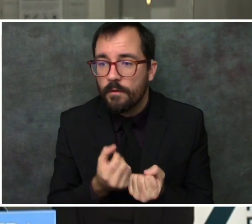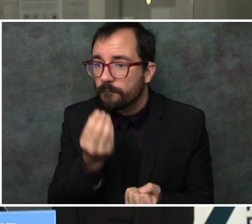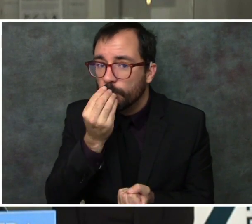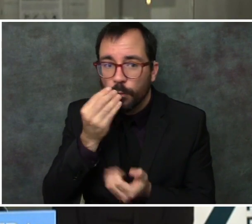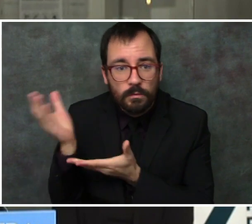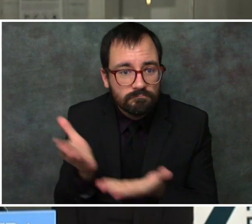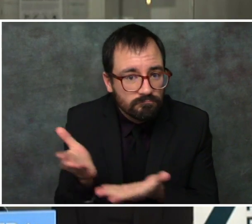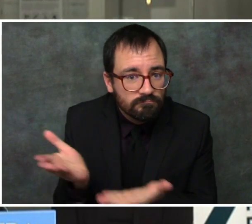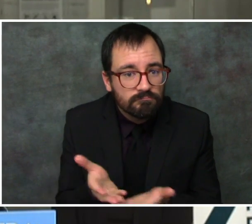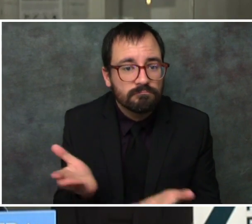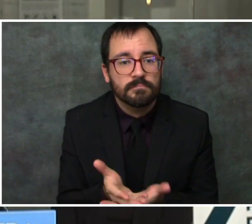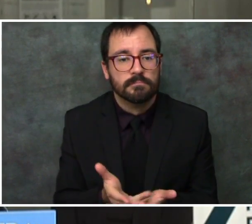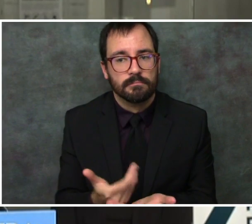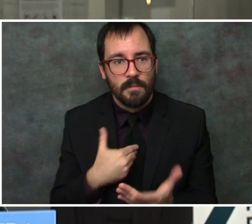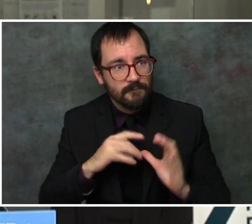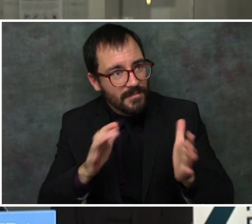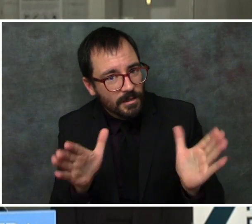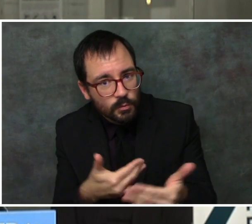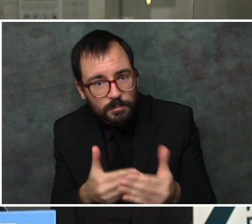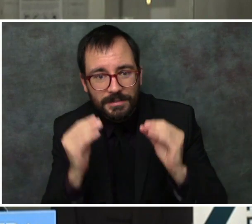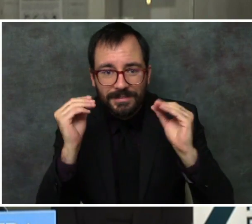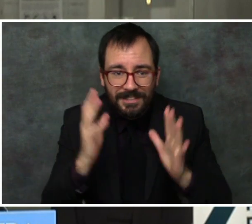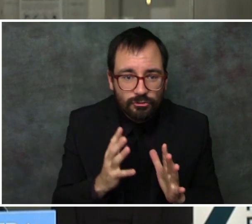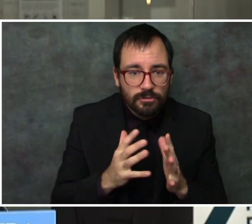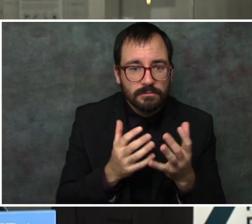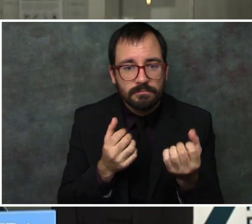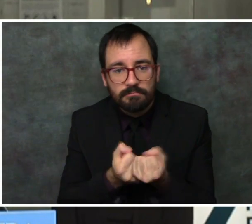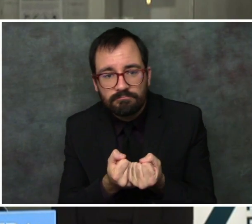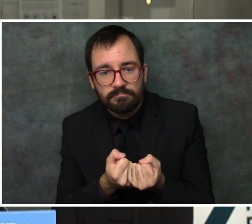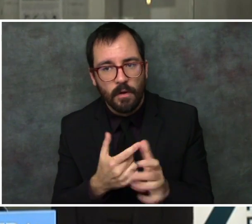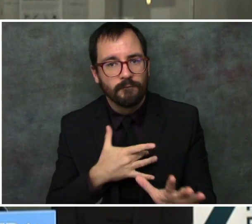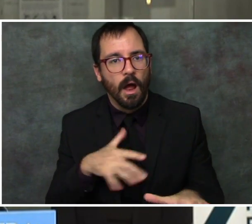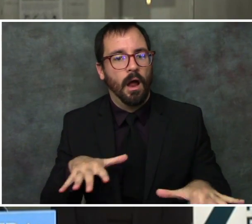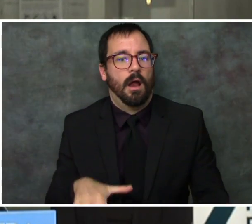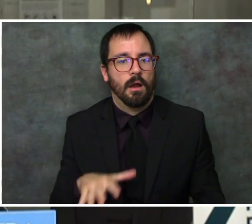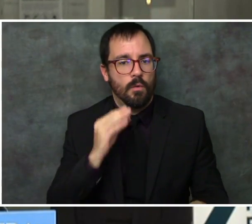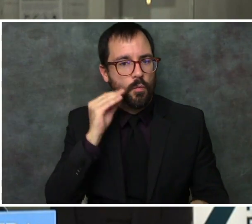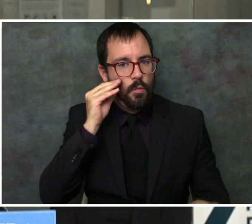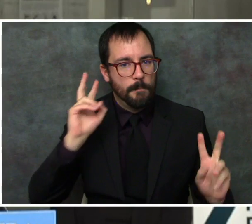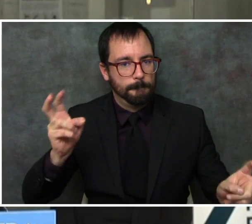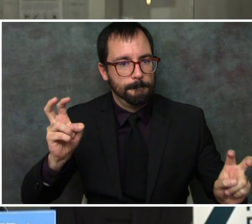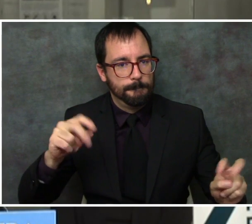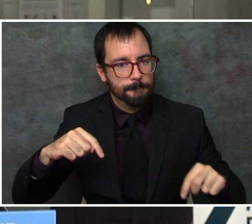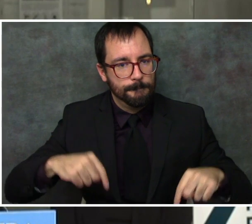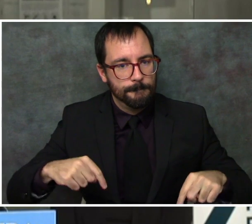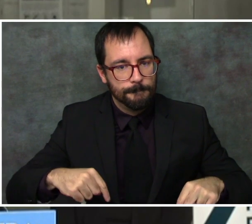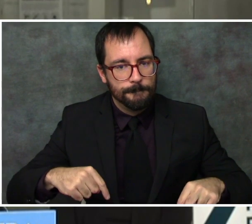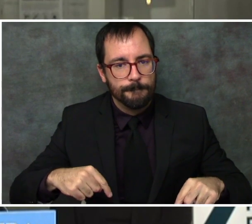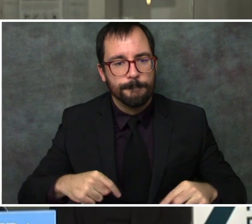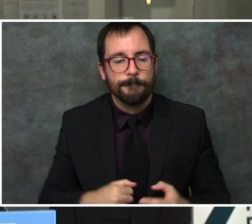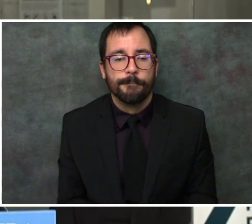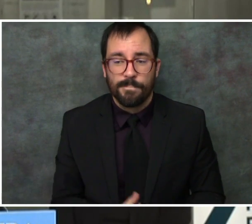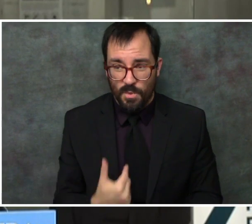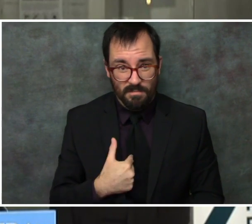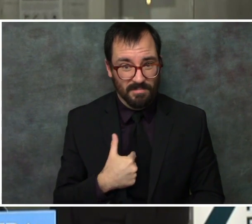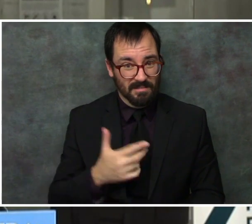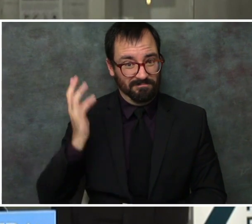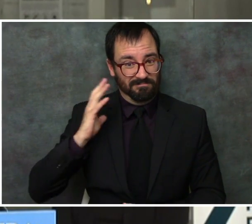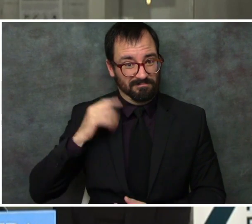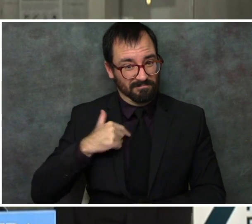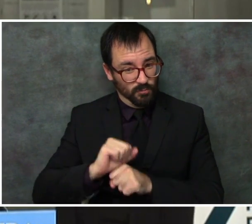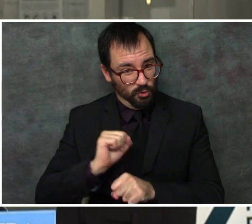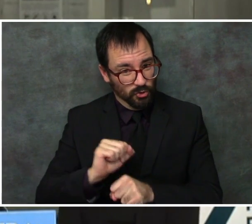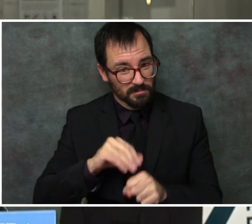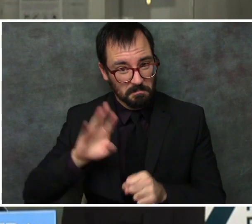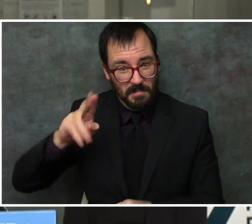where they find safety. As Chair of Education and a former Boston Public Schools high school teacher, ending student and family homelessness has